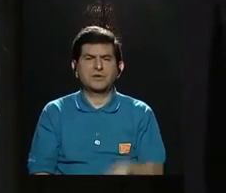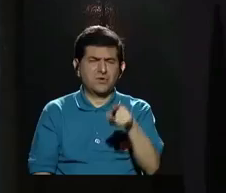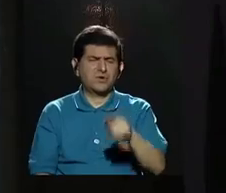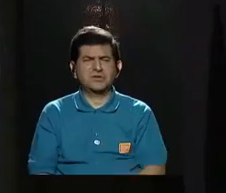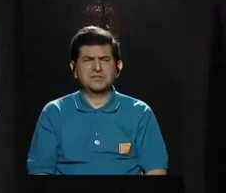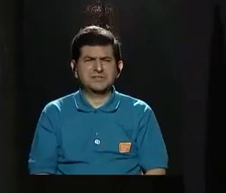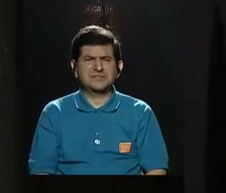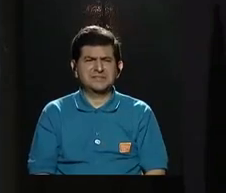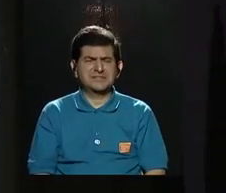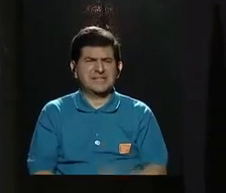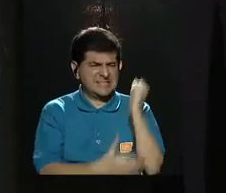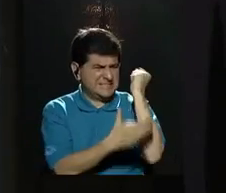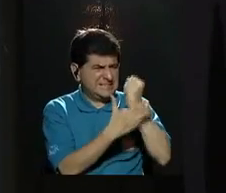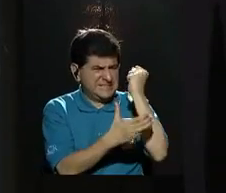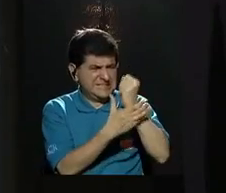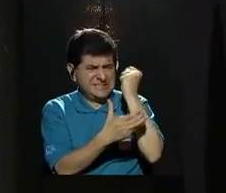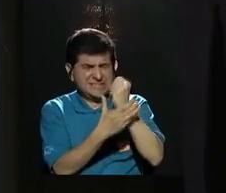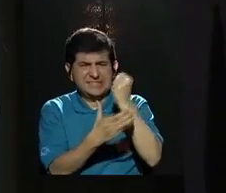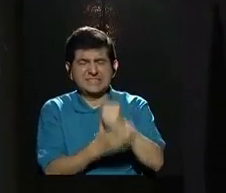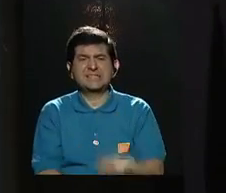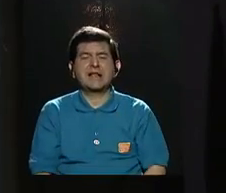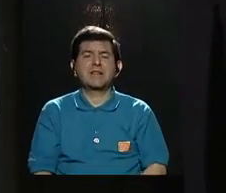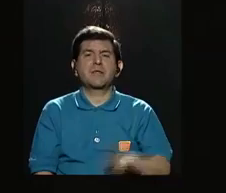of Michael Brown.